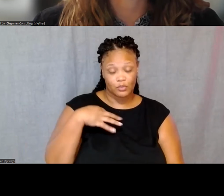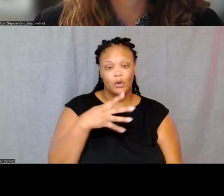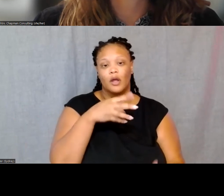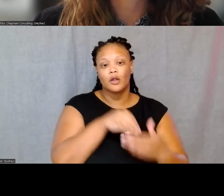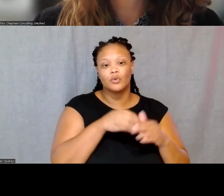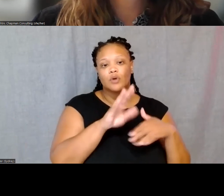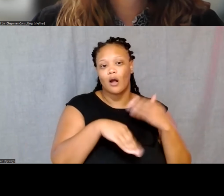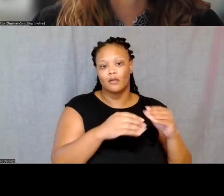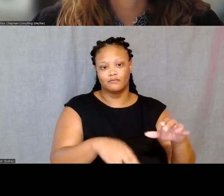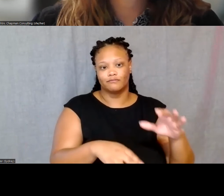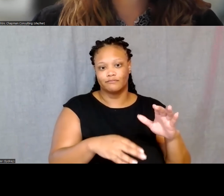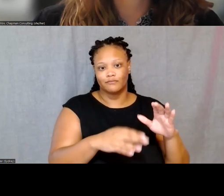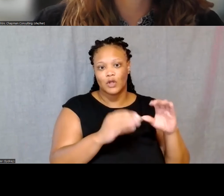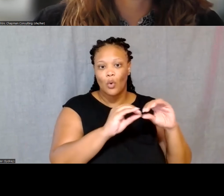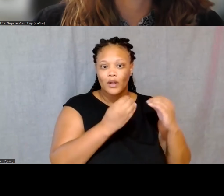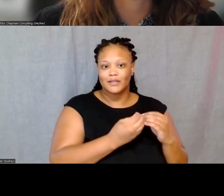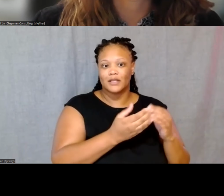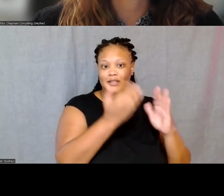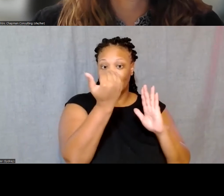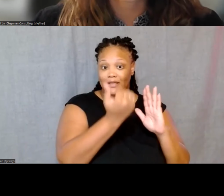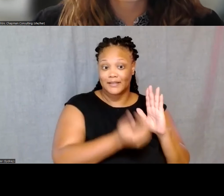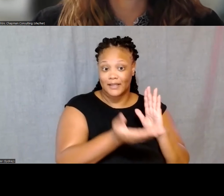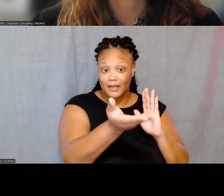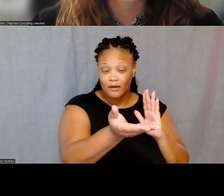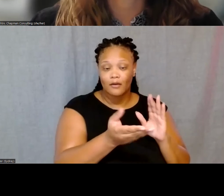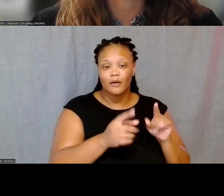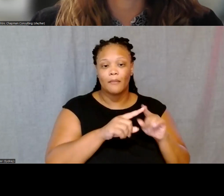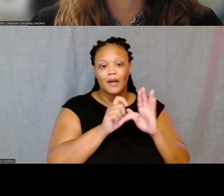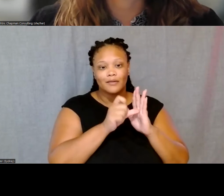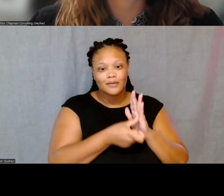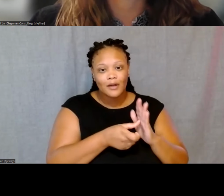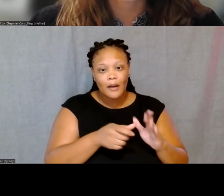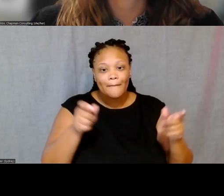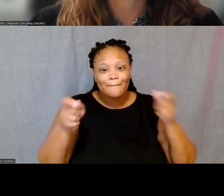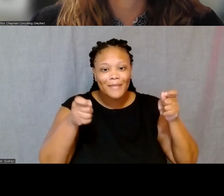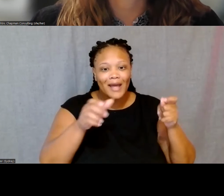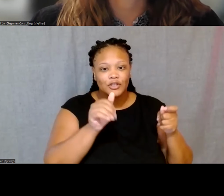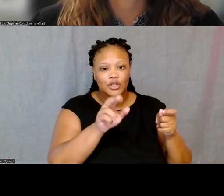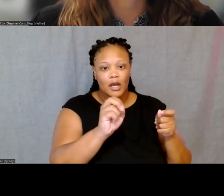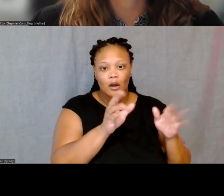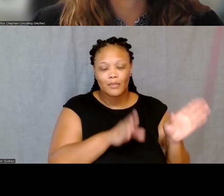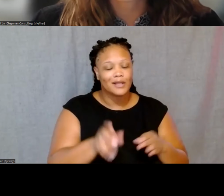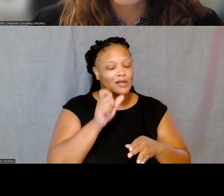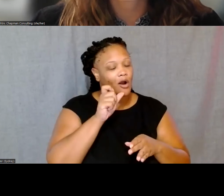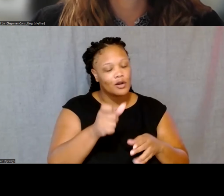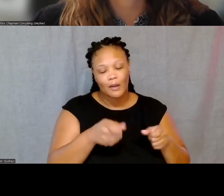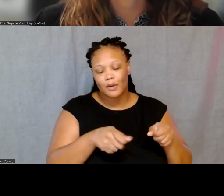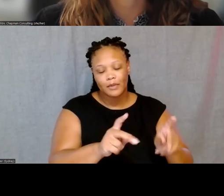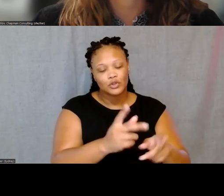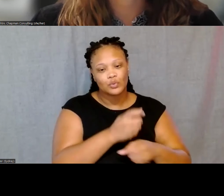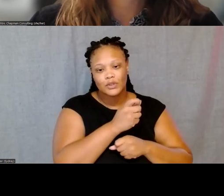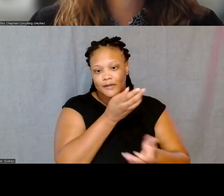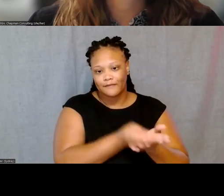who are listed here, but does specify that managed care plans are not permitted to receive PATH funding for infrastructure, capacity,